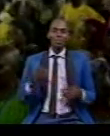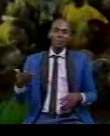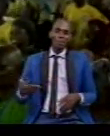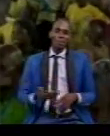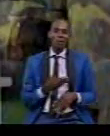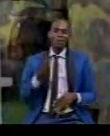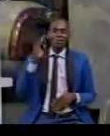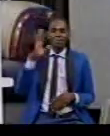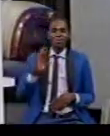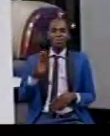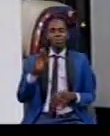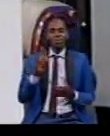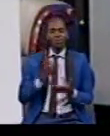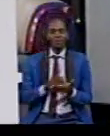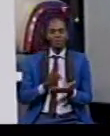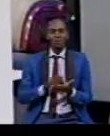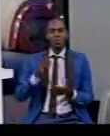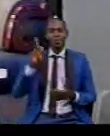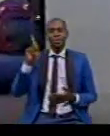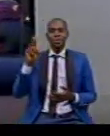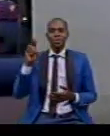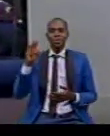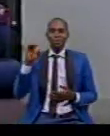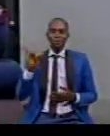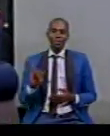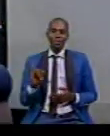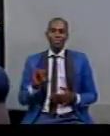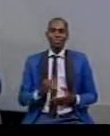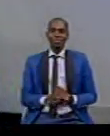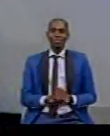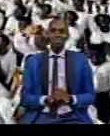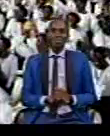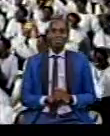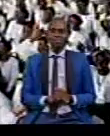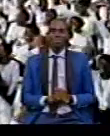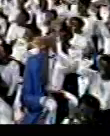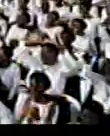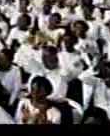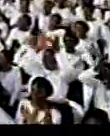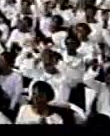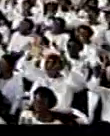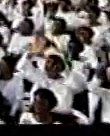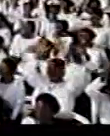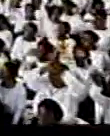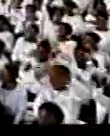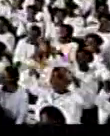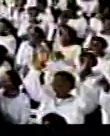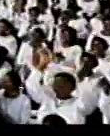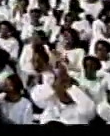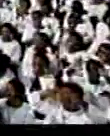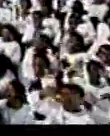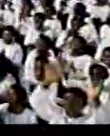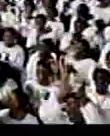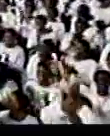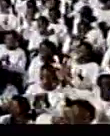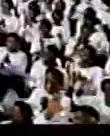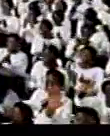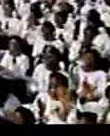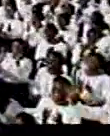Pastor, he comes to bring restoration to the polluted slave. And now he comes to